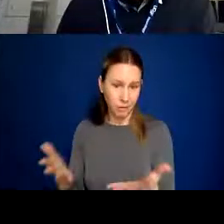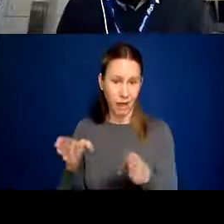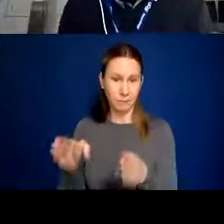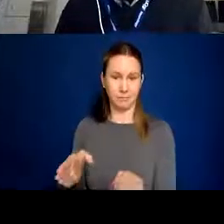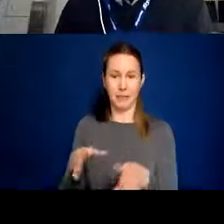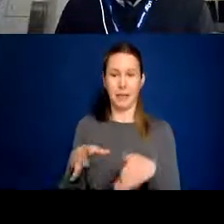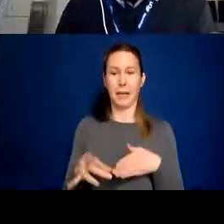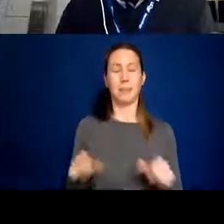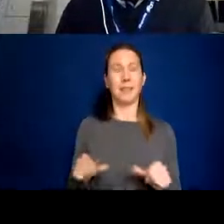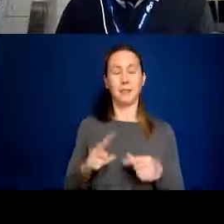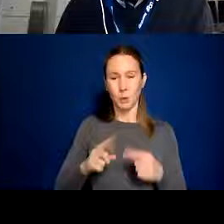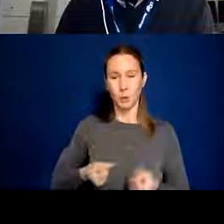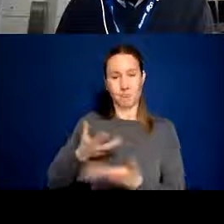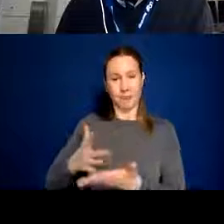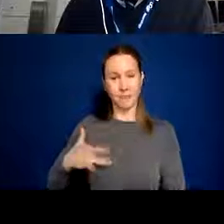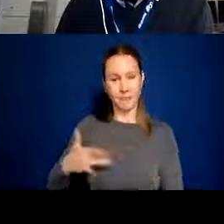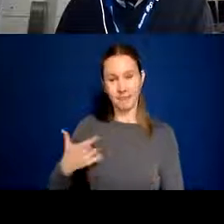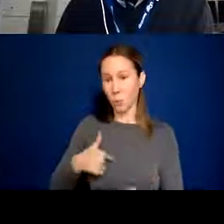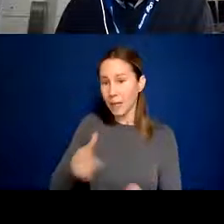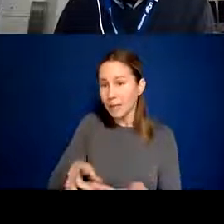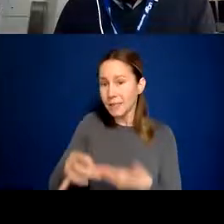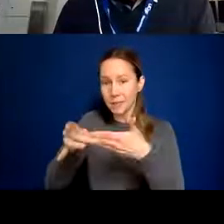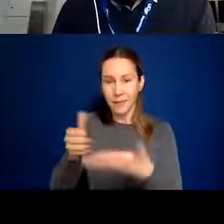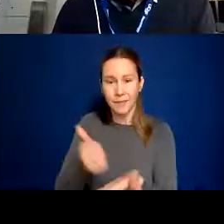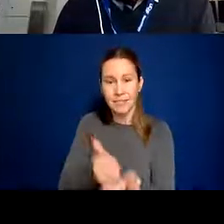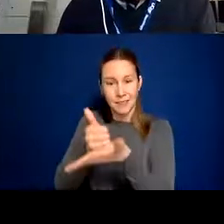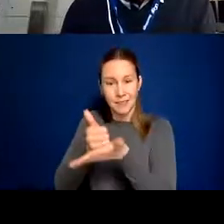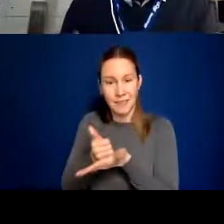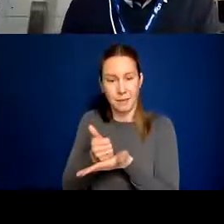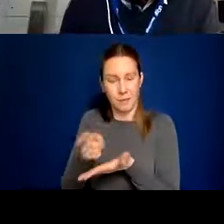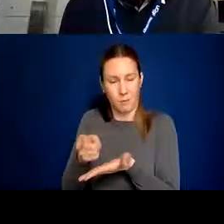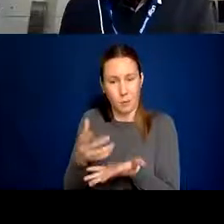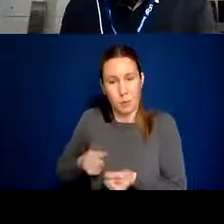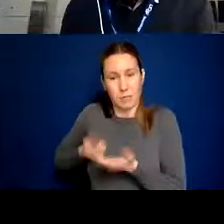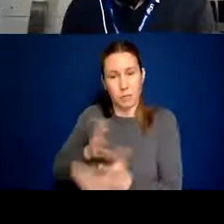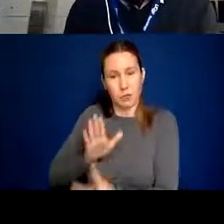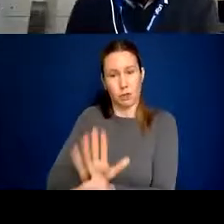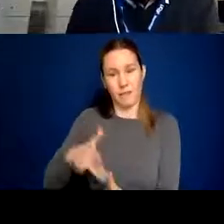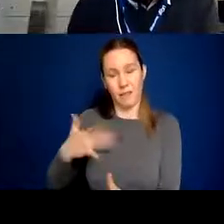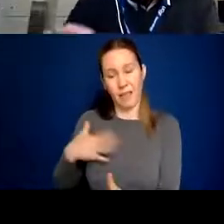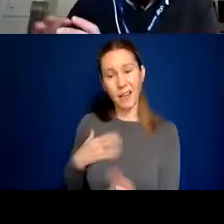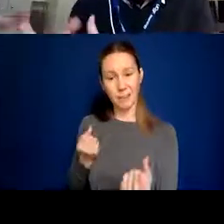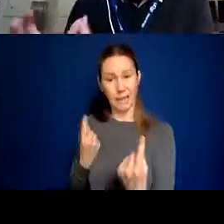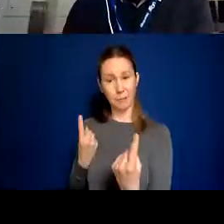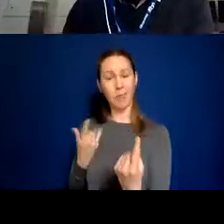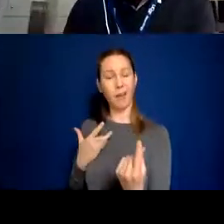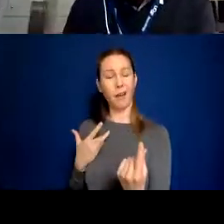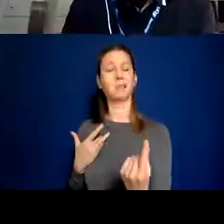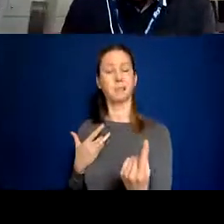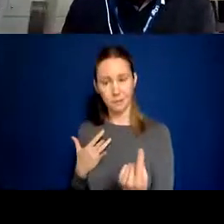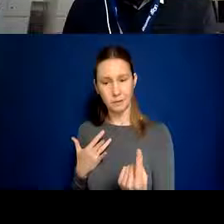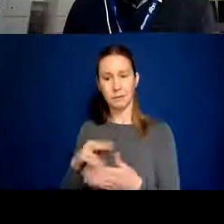facilitate patients expressing what they feel, and we empathize with them. So there's a whole body